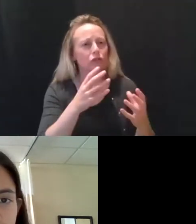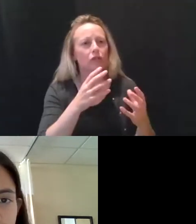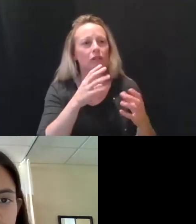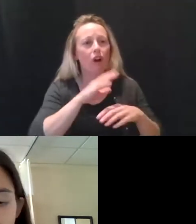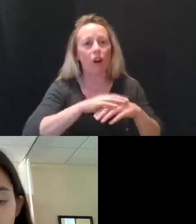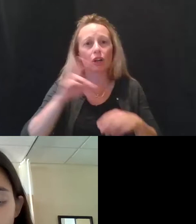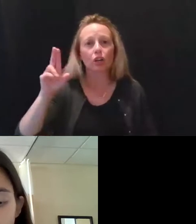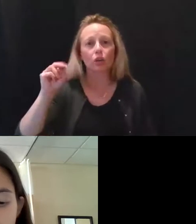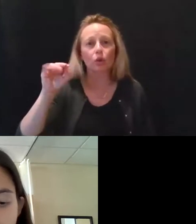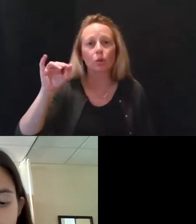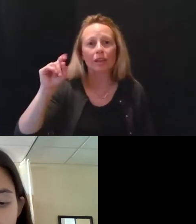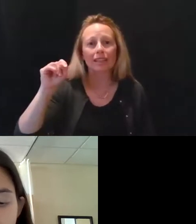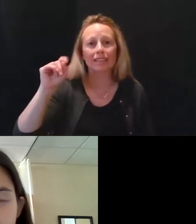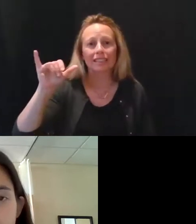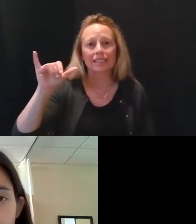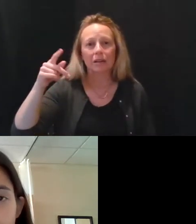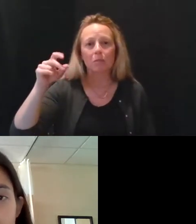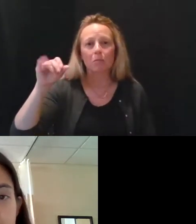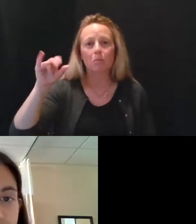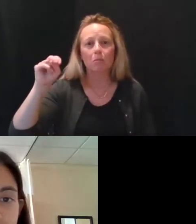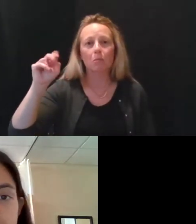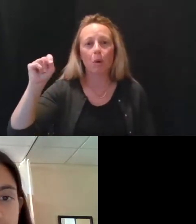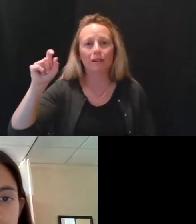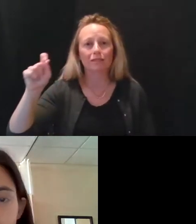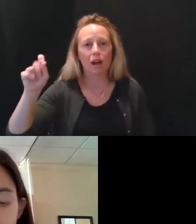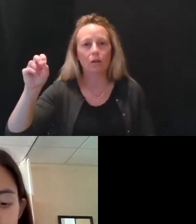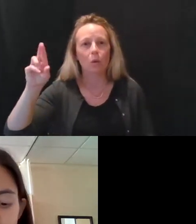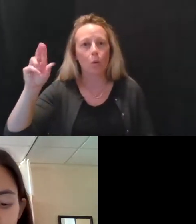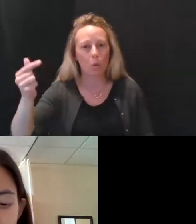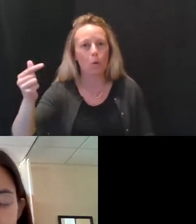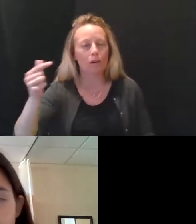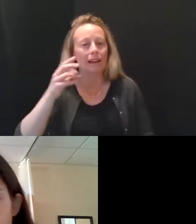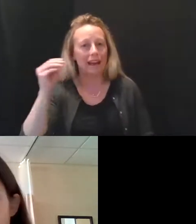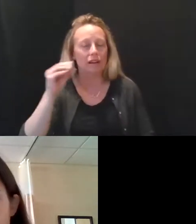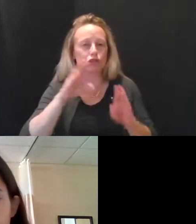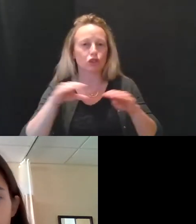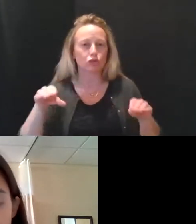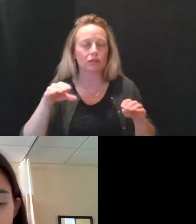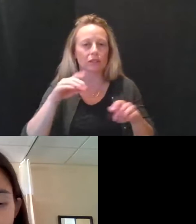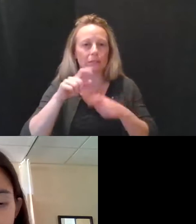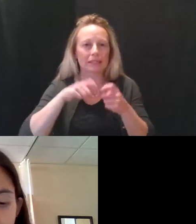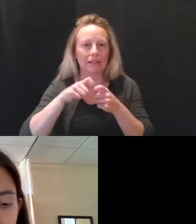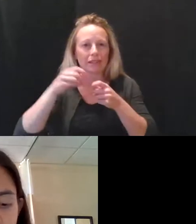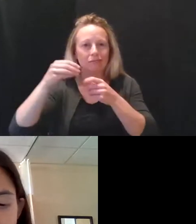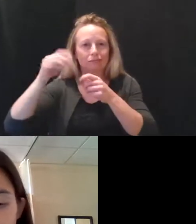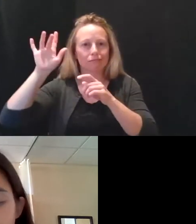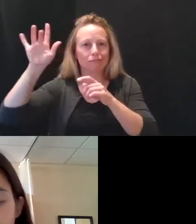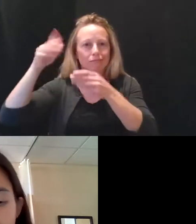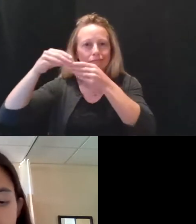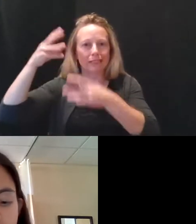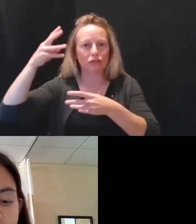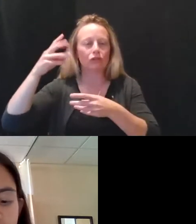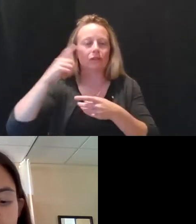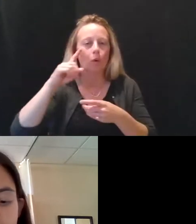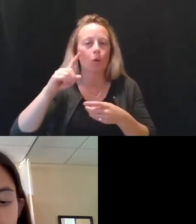at unitypoint.org about COVID, and then specifically in children, as well as information on flu shots. And